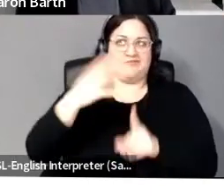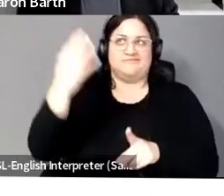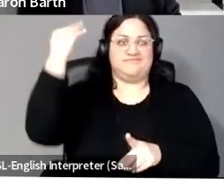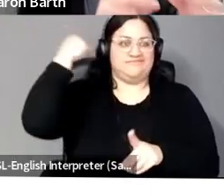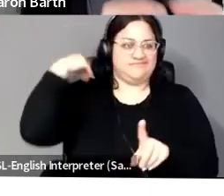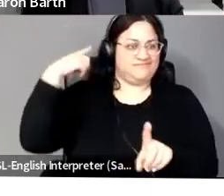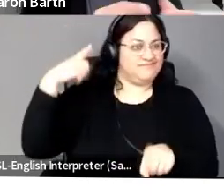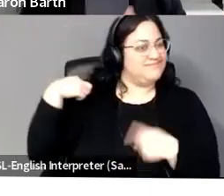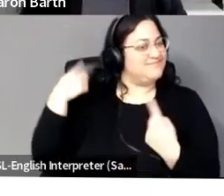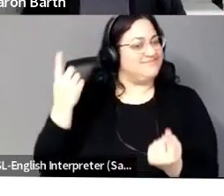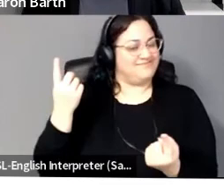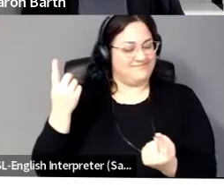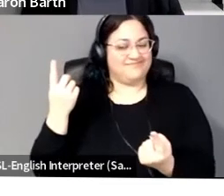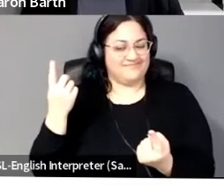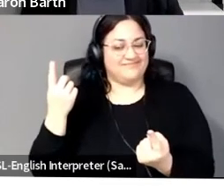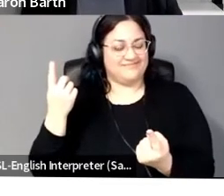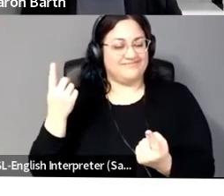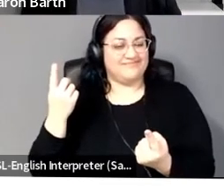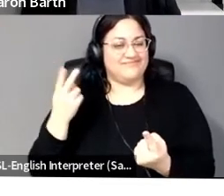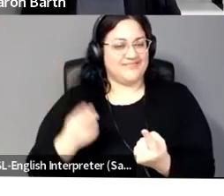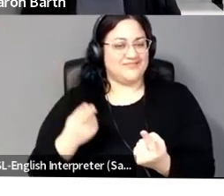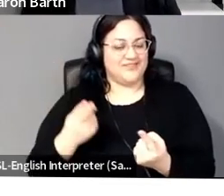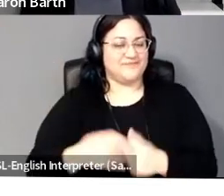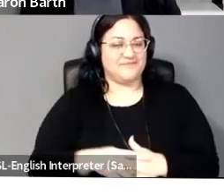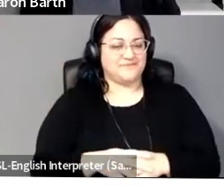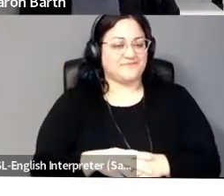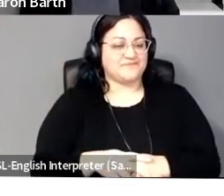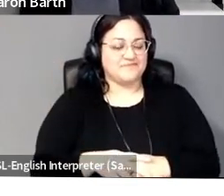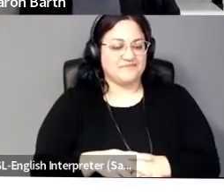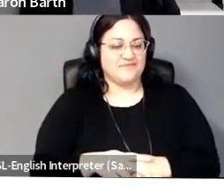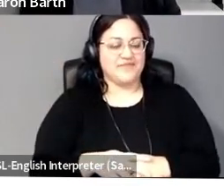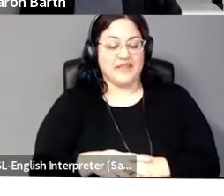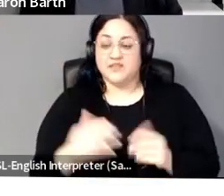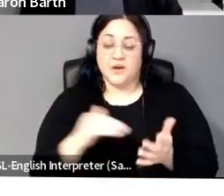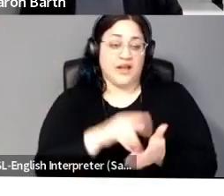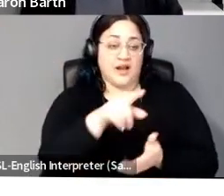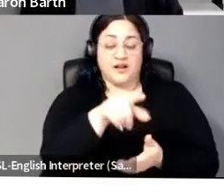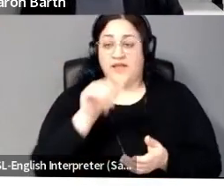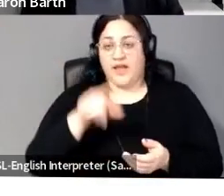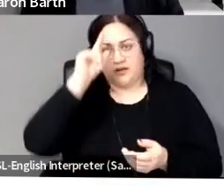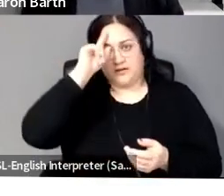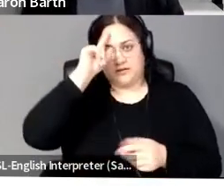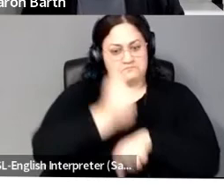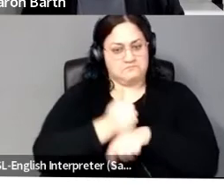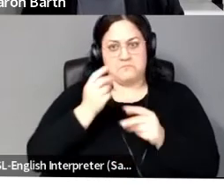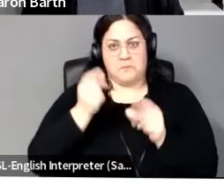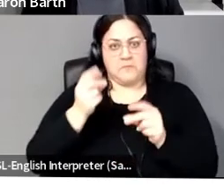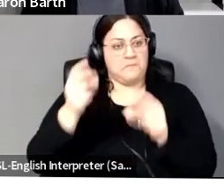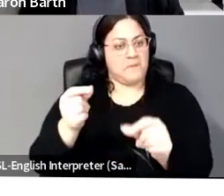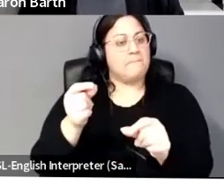to this way of judging, this way of coming to quick decisions about